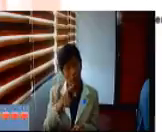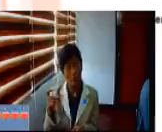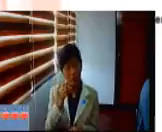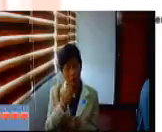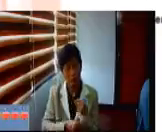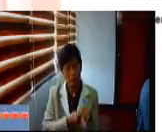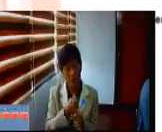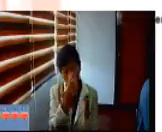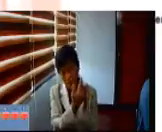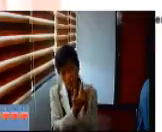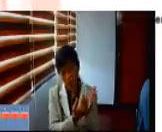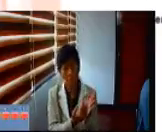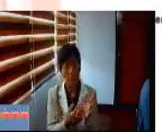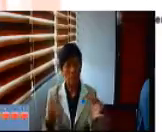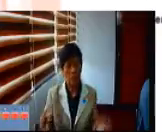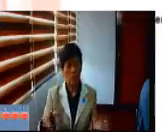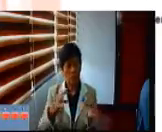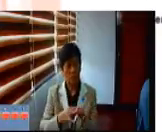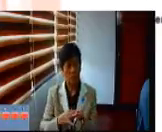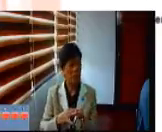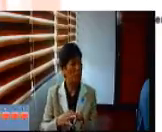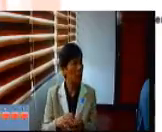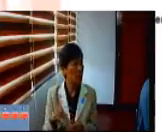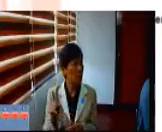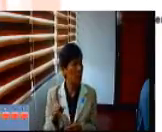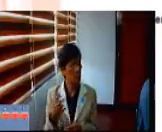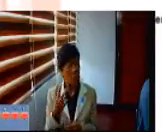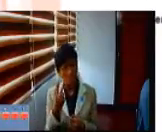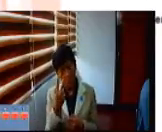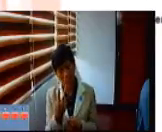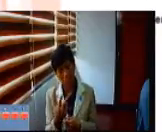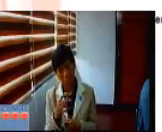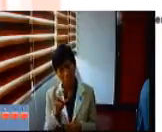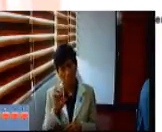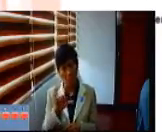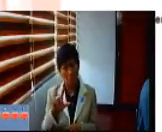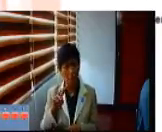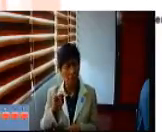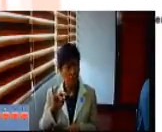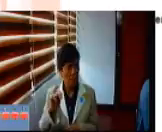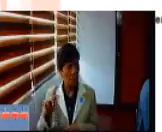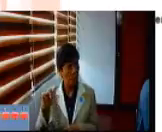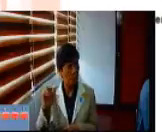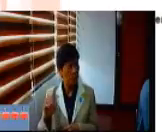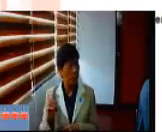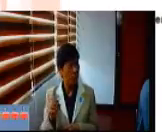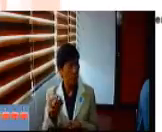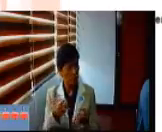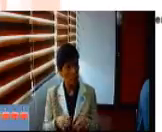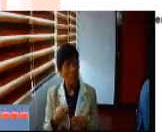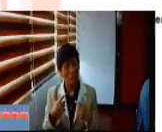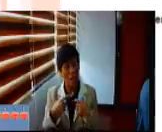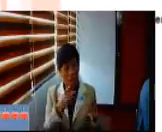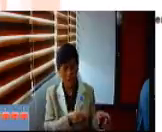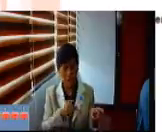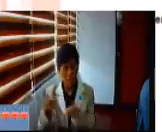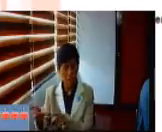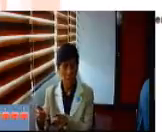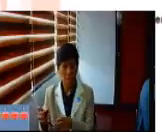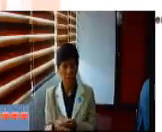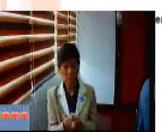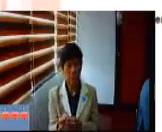to correlate. So, and what we've seen in the El Nino events, there's displacement of